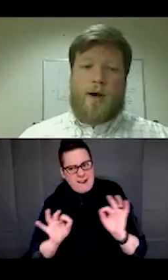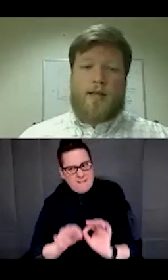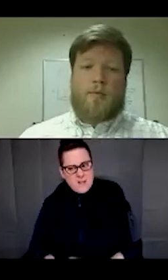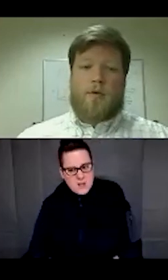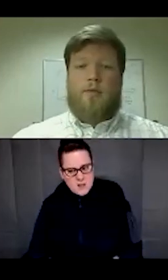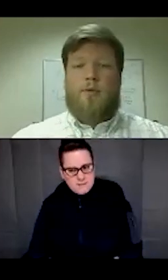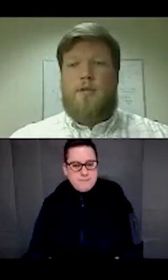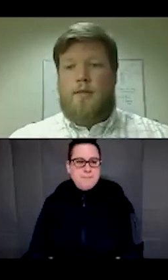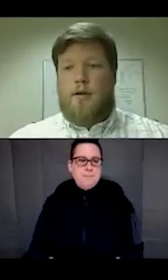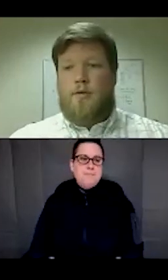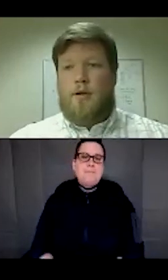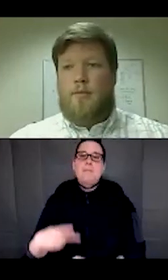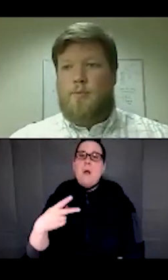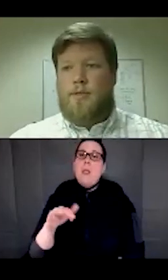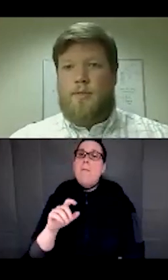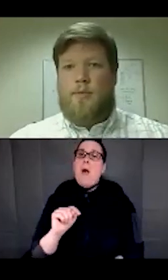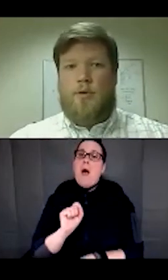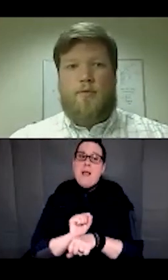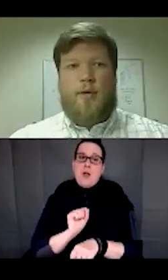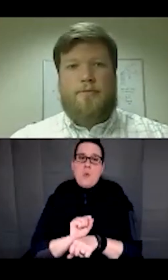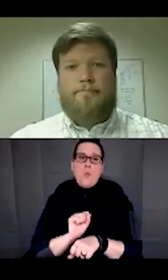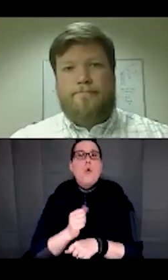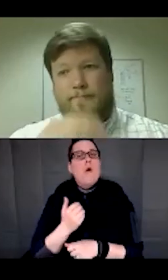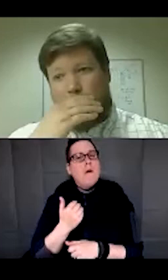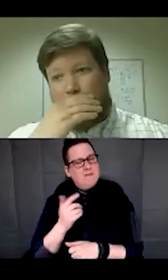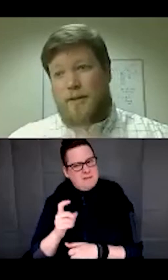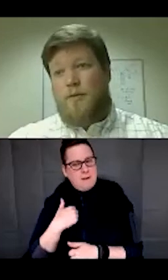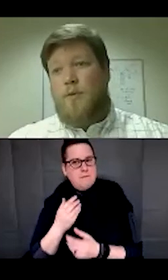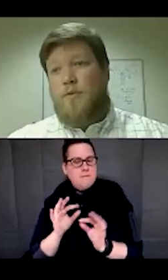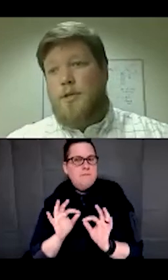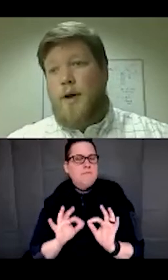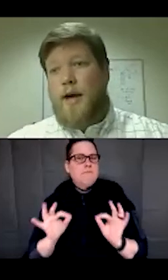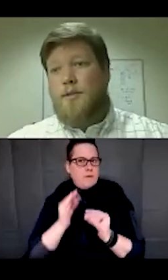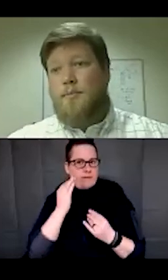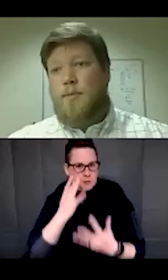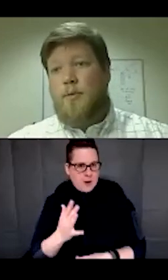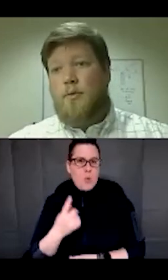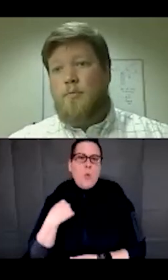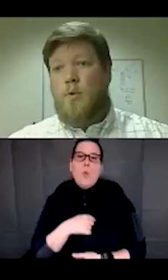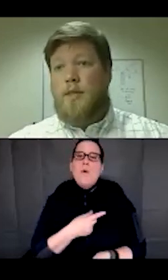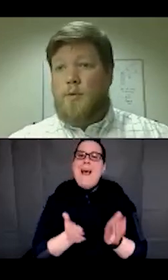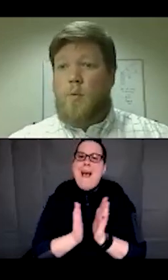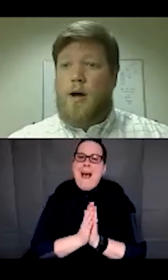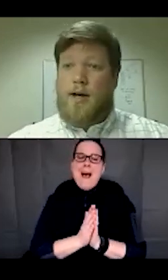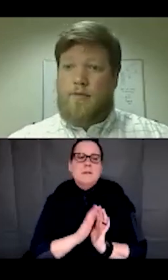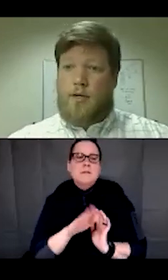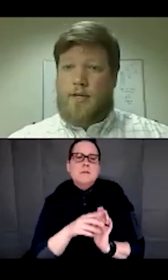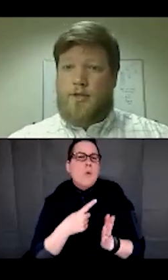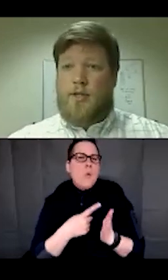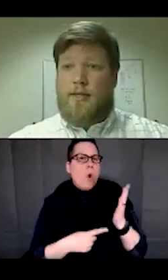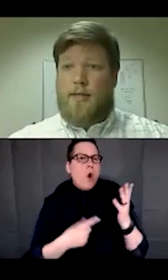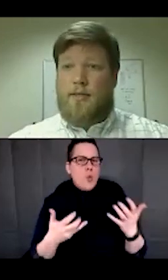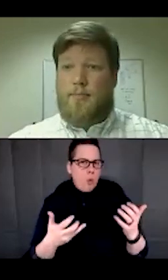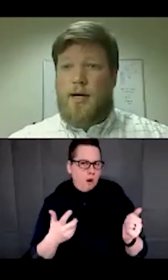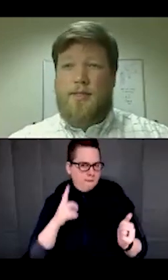The pilot work that we've done, though, comes with some important information. We've also asked people what they would want out of an intervention